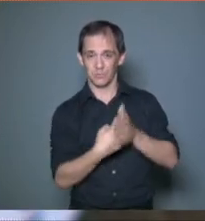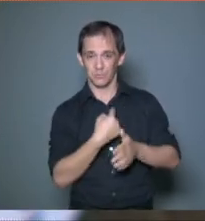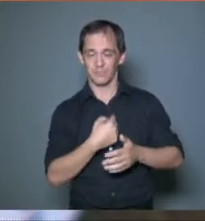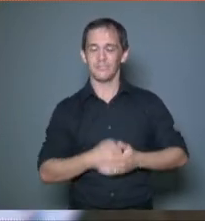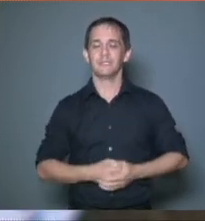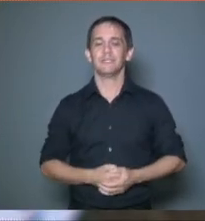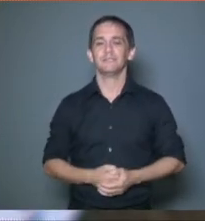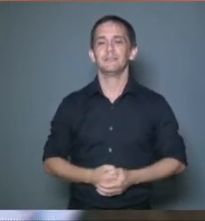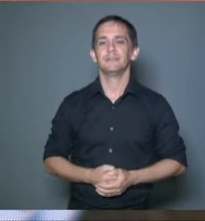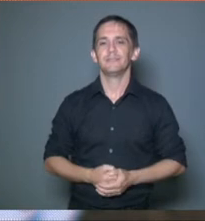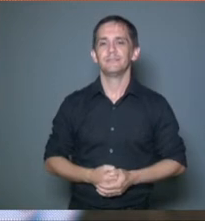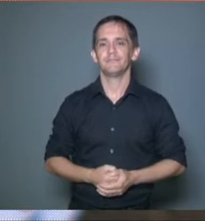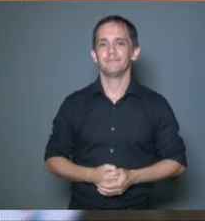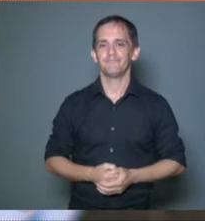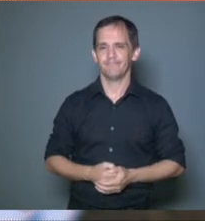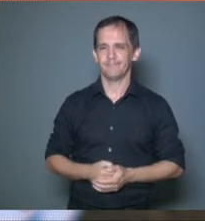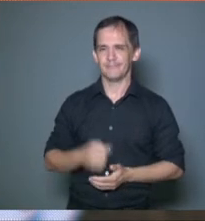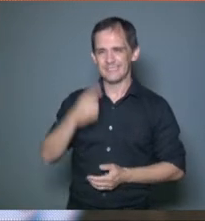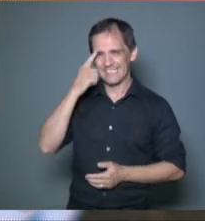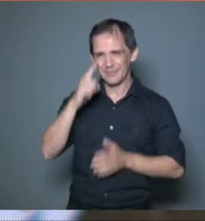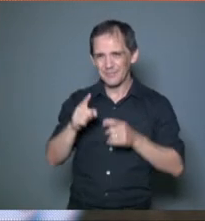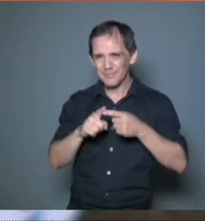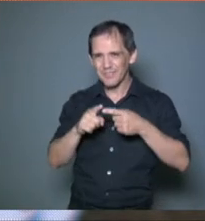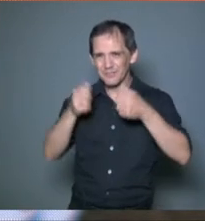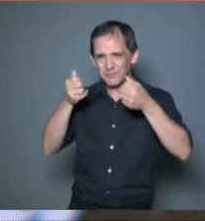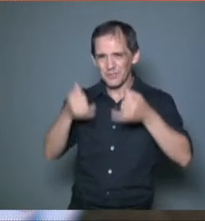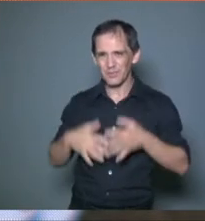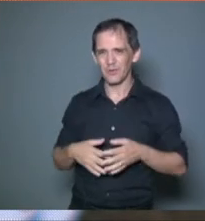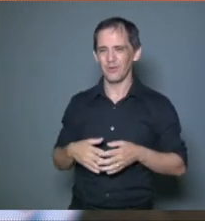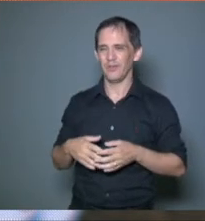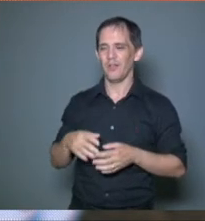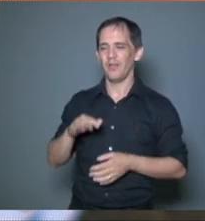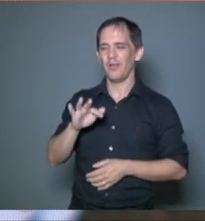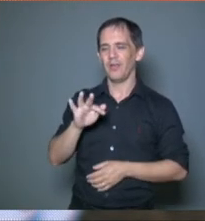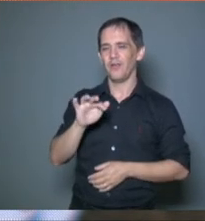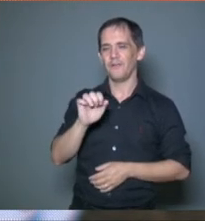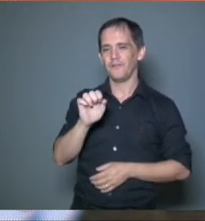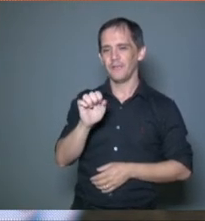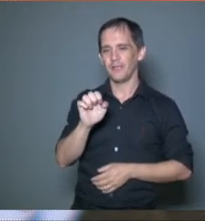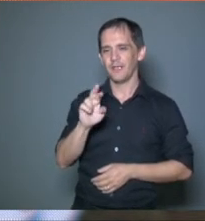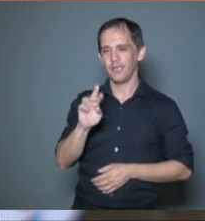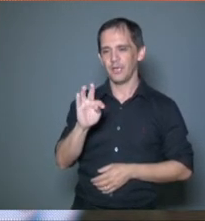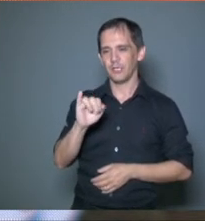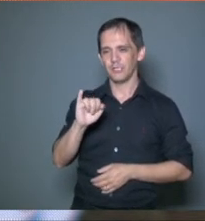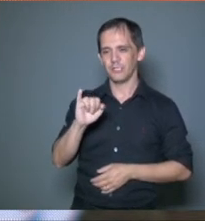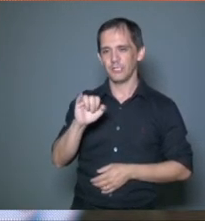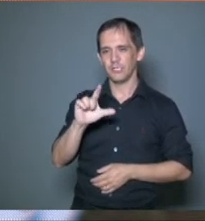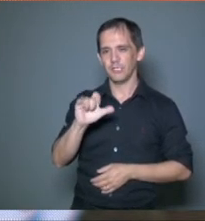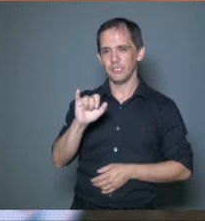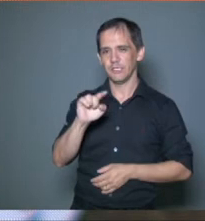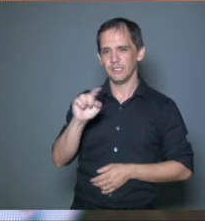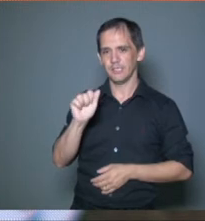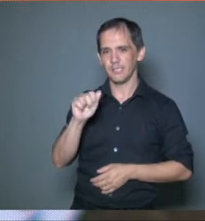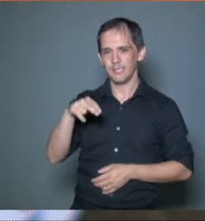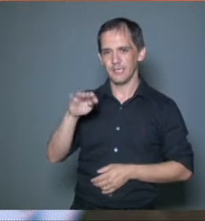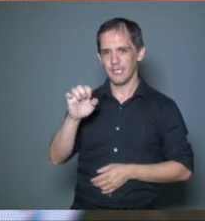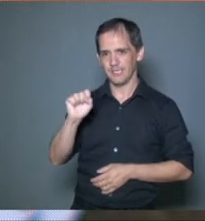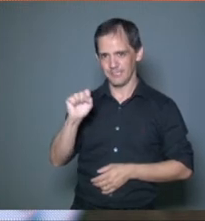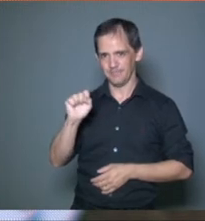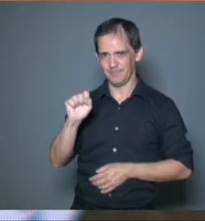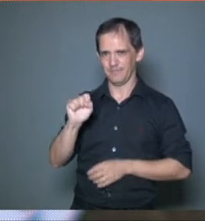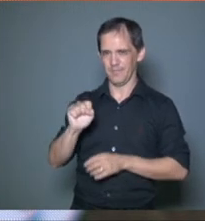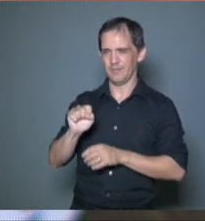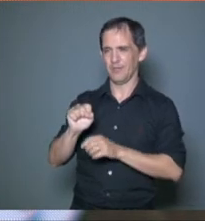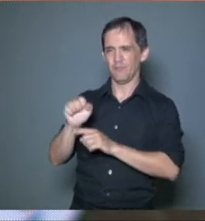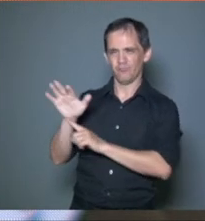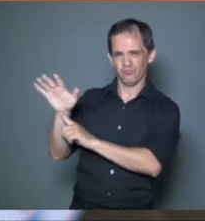much for your two questions. On the fertilizers, up until the war with Ukraine, we had